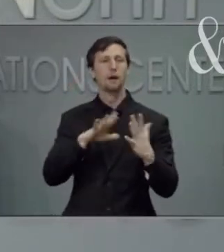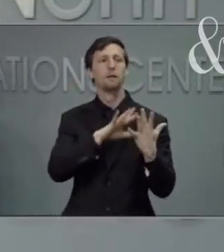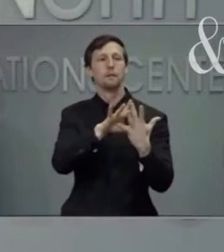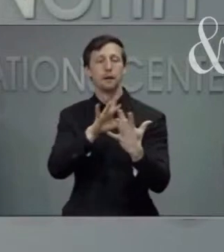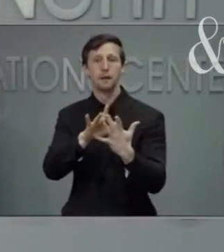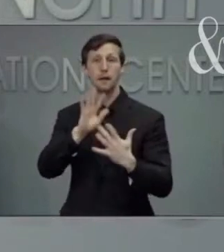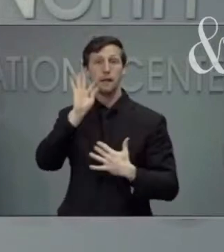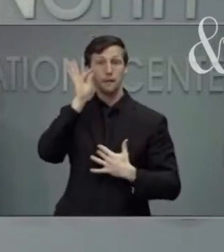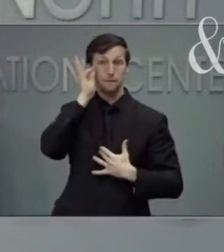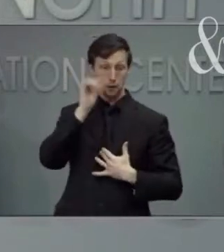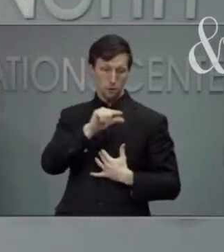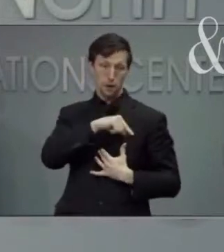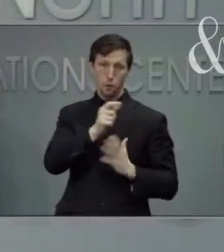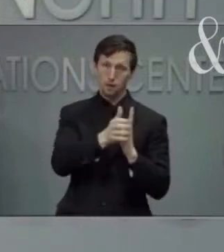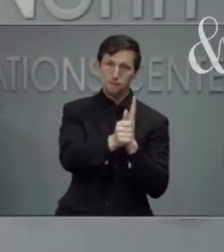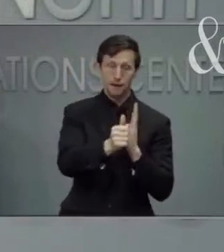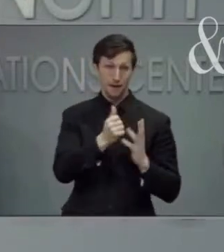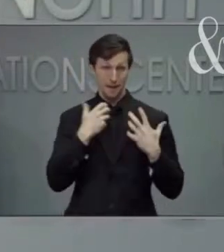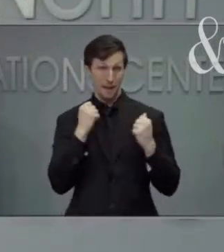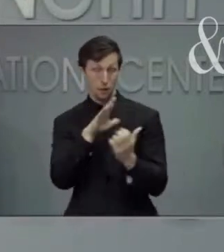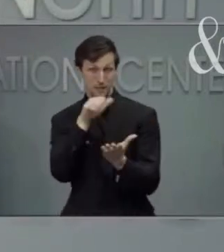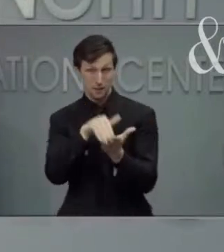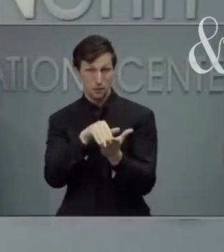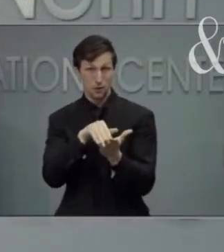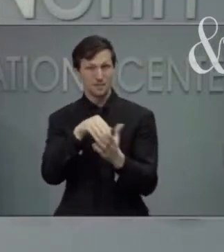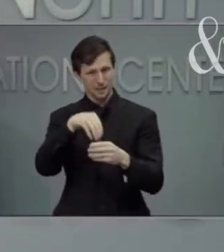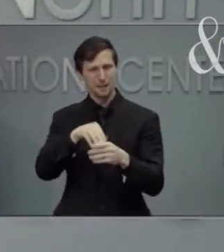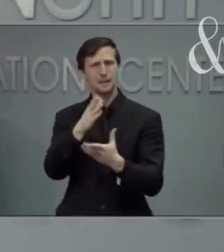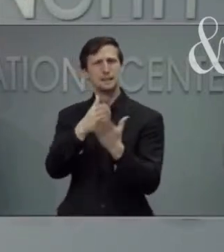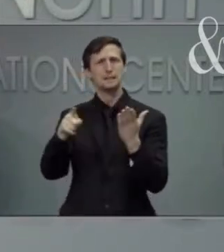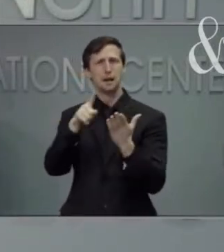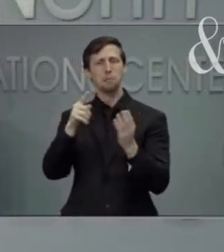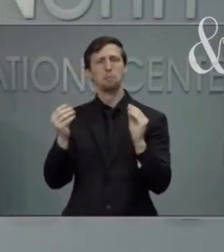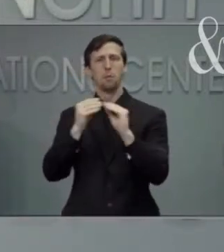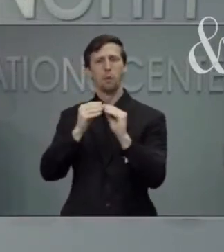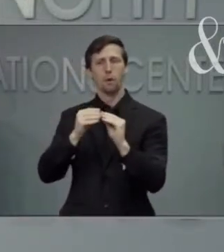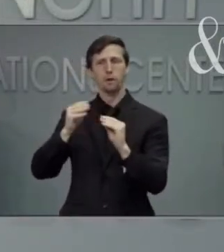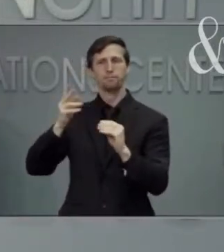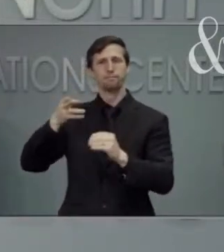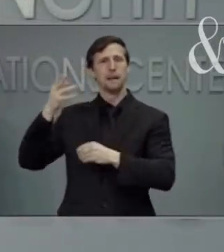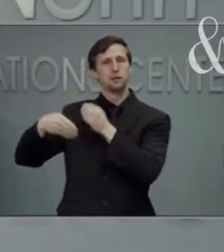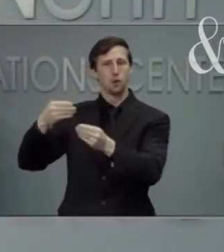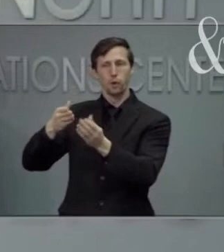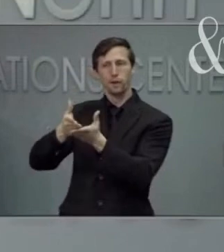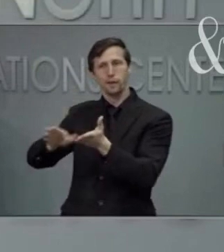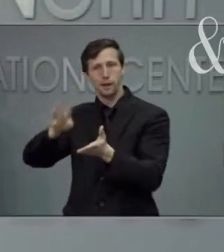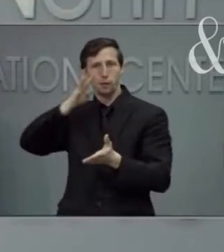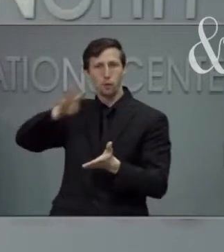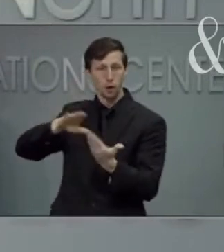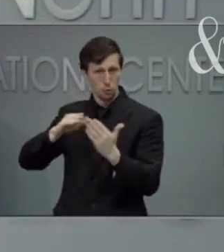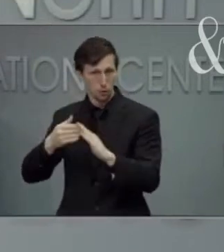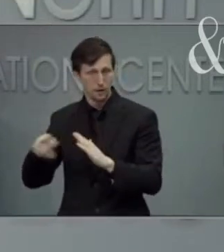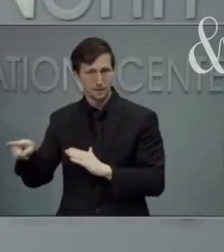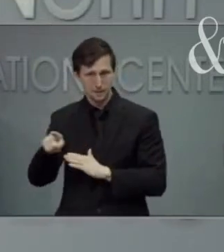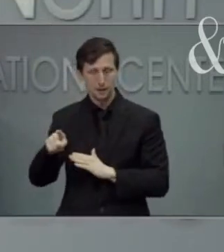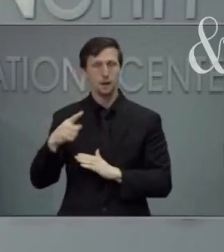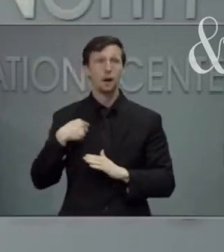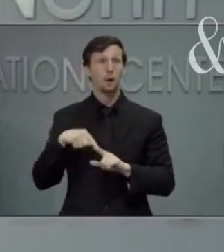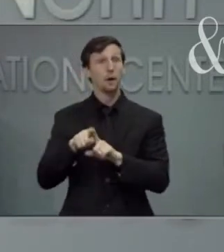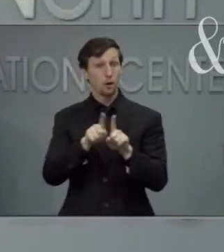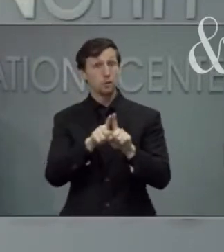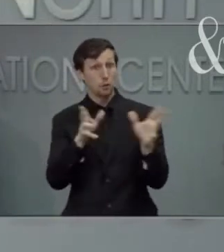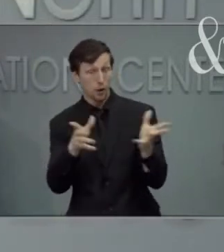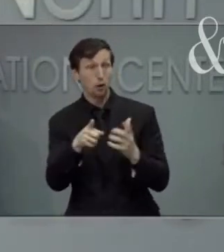qualified health centers that often serve these underserved communities. And we do encourage people to try to help seniors,